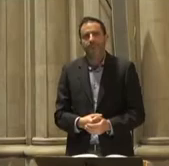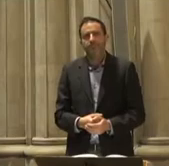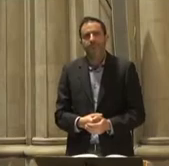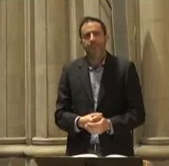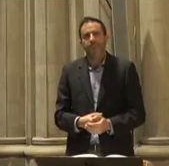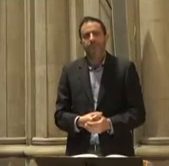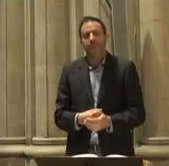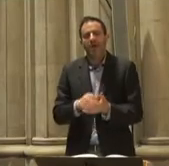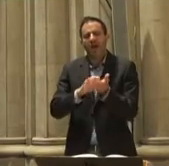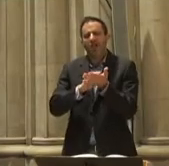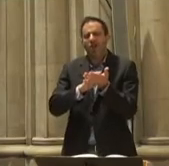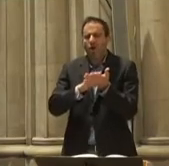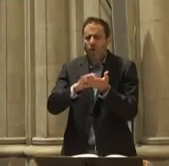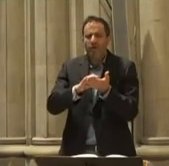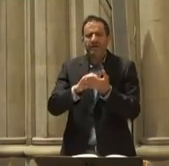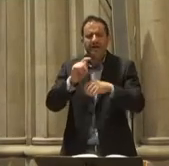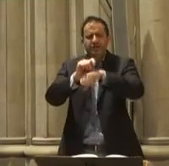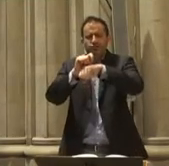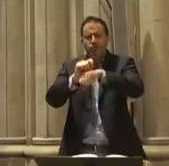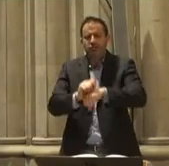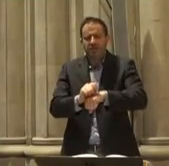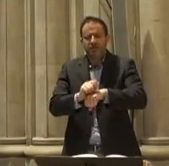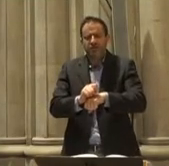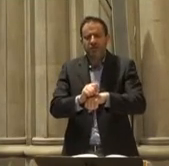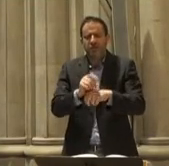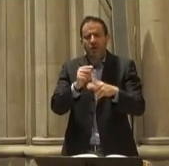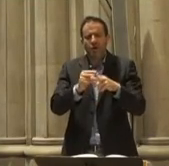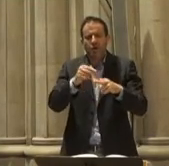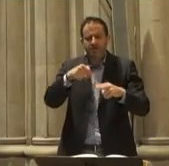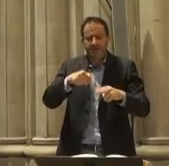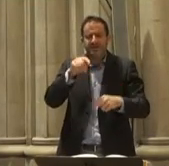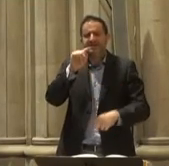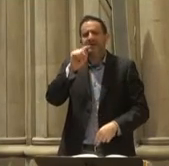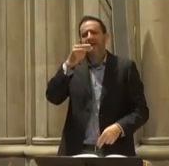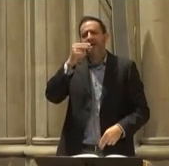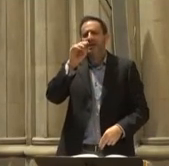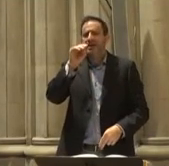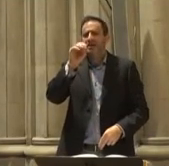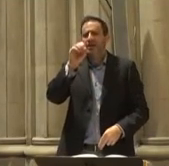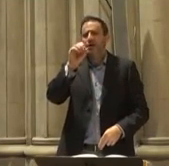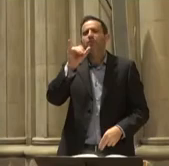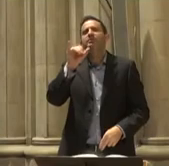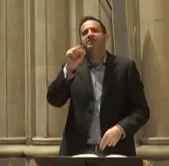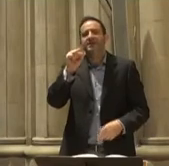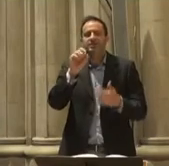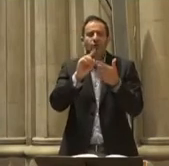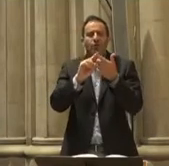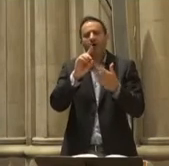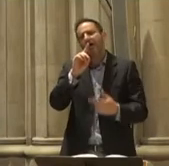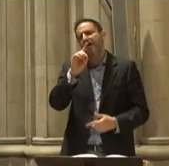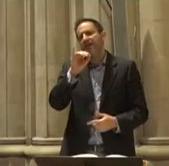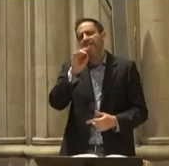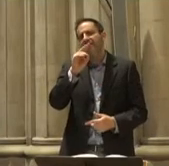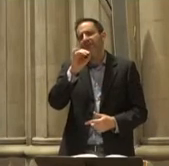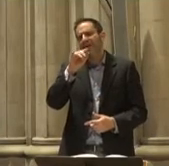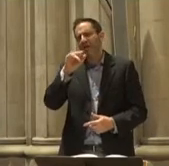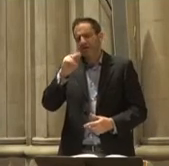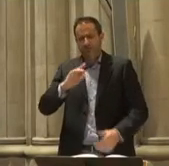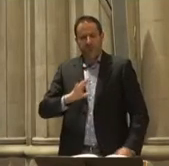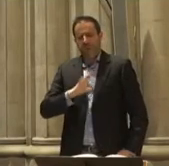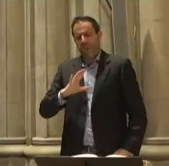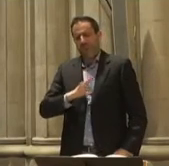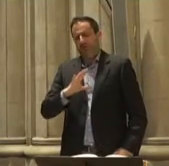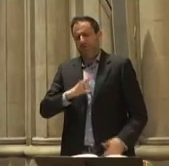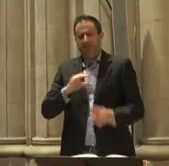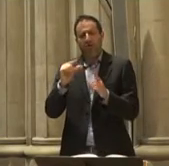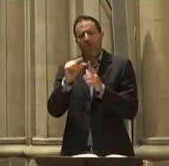The Orthodox tradition calls this idea theosis, or divinization, a rather fancy term